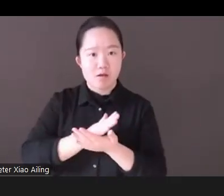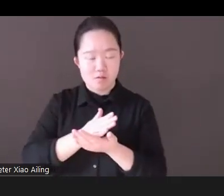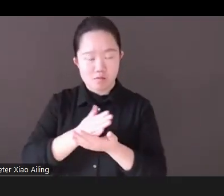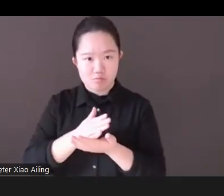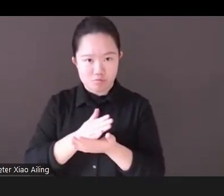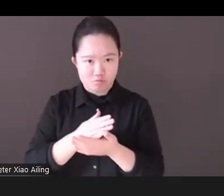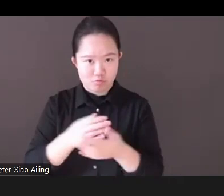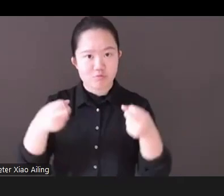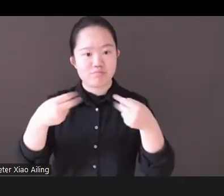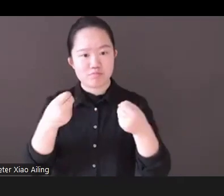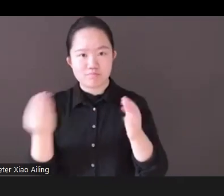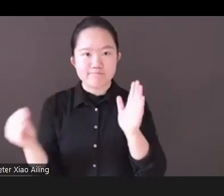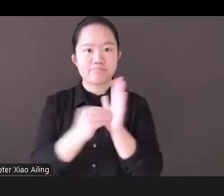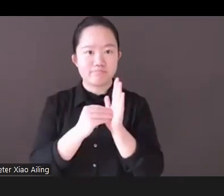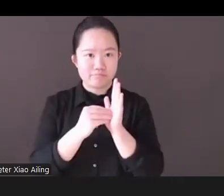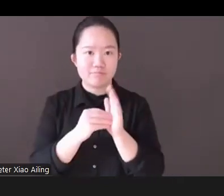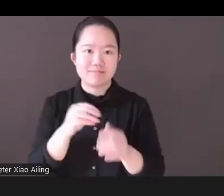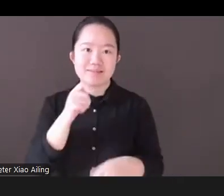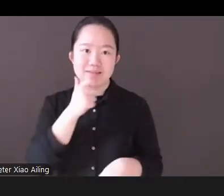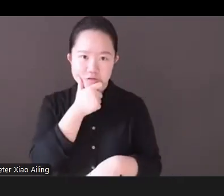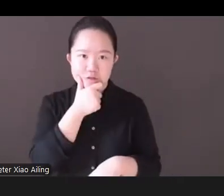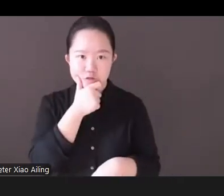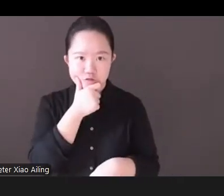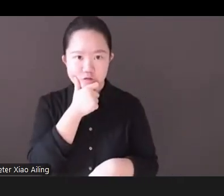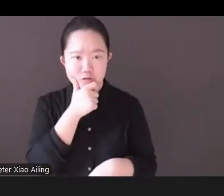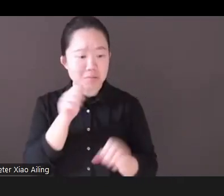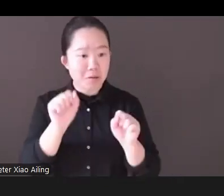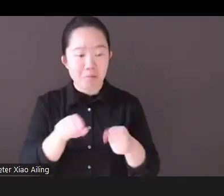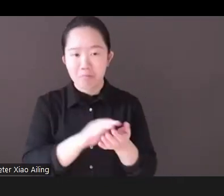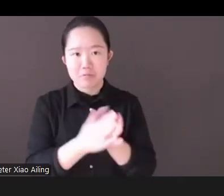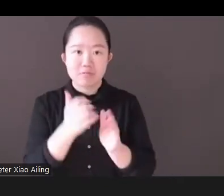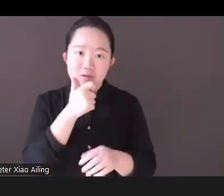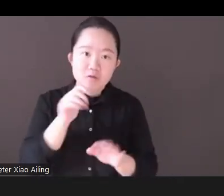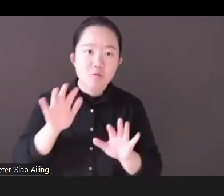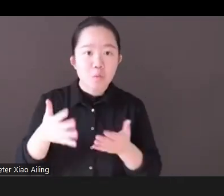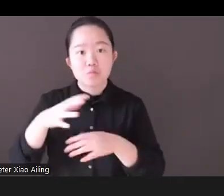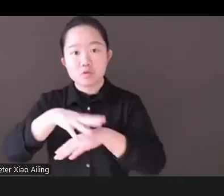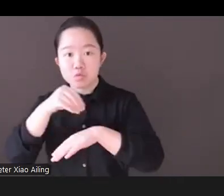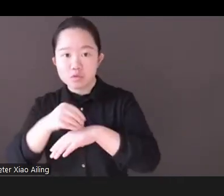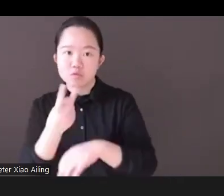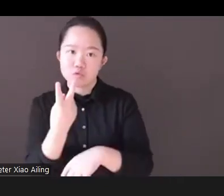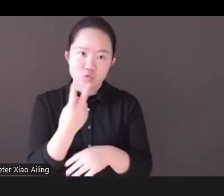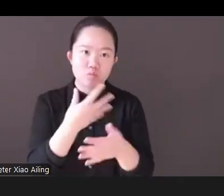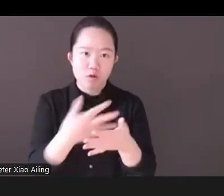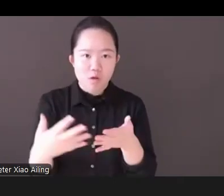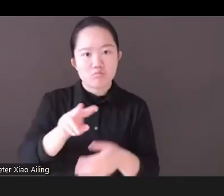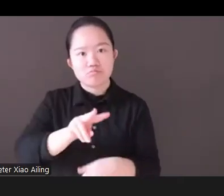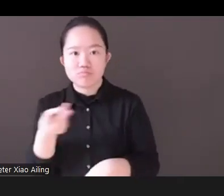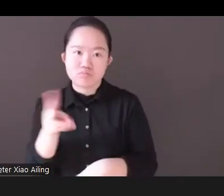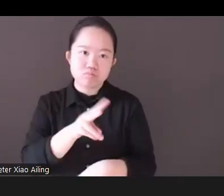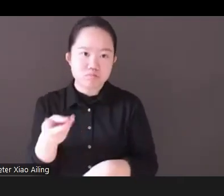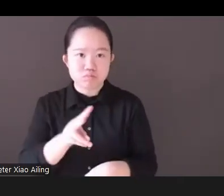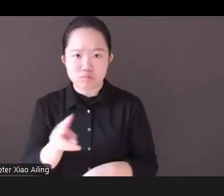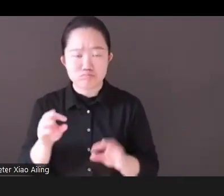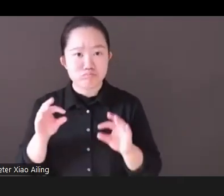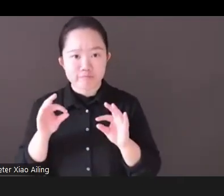electronic communication services, and e-commerce services. We're planning 2 more seminars this year,